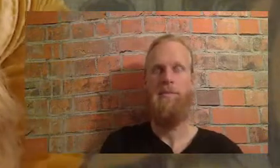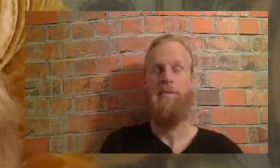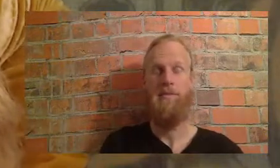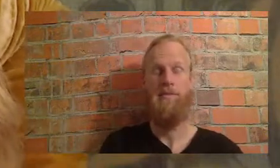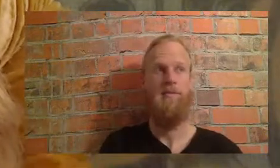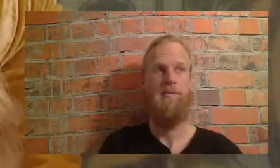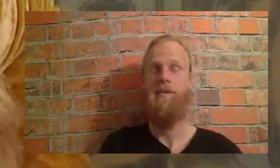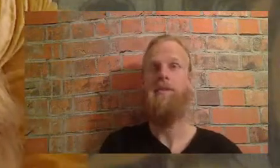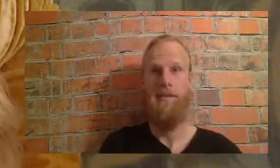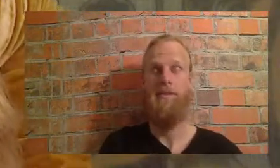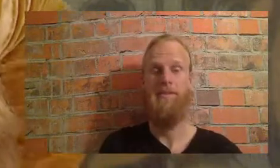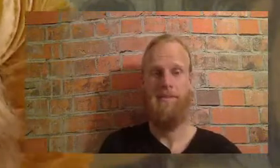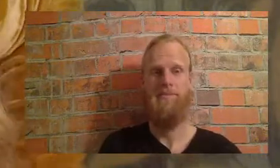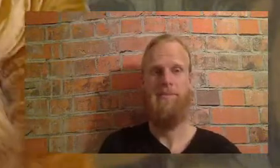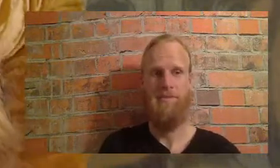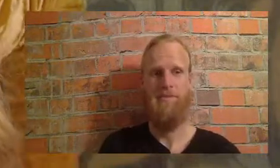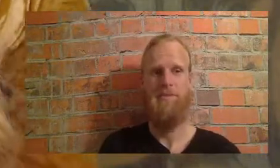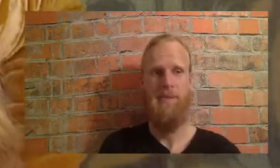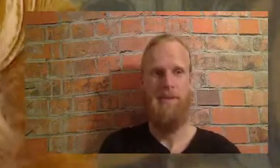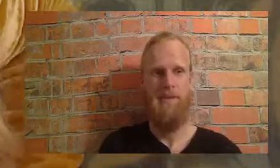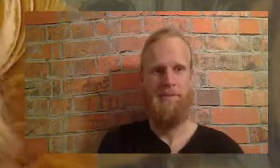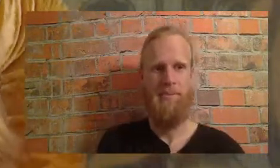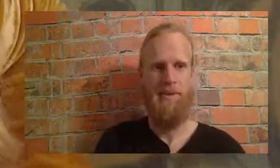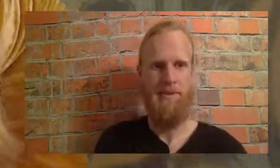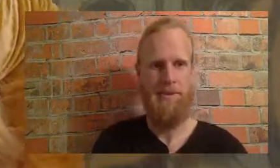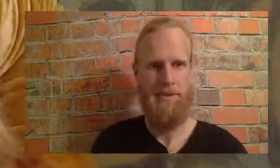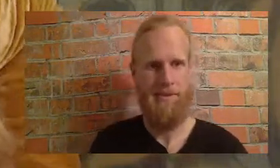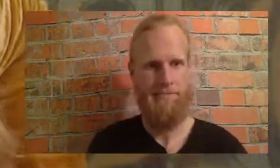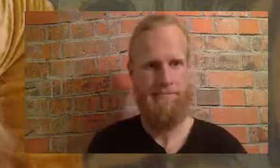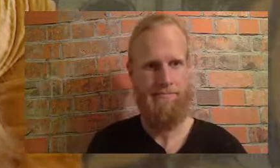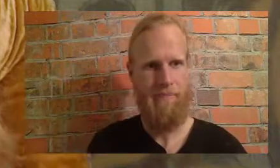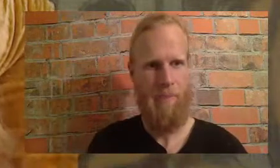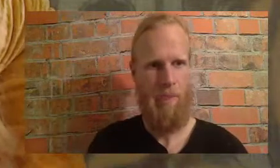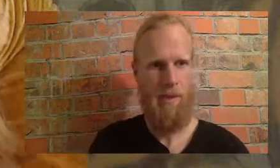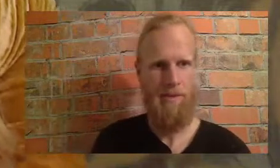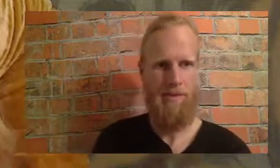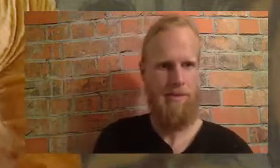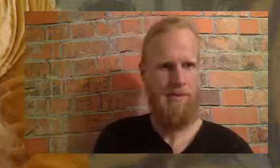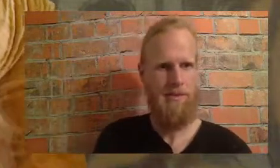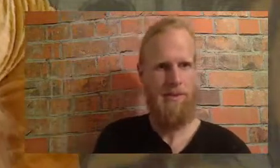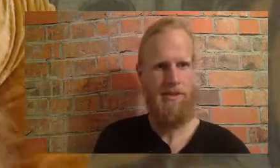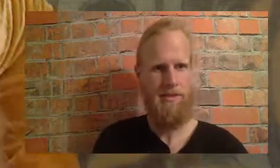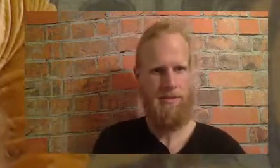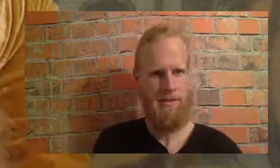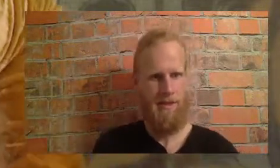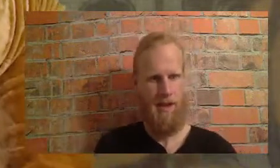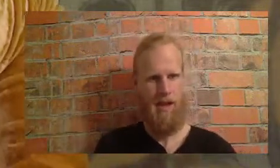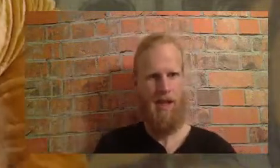I'm allowing myself to feel what's really underneath this.